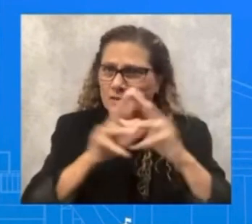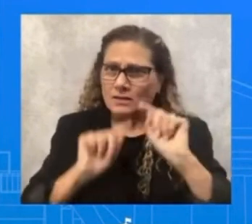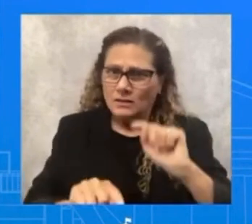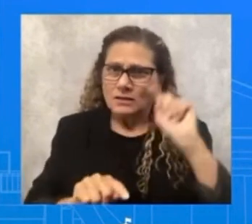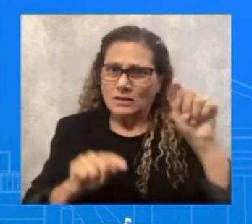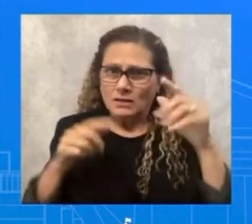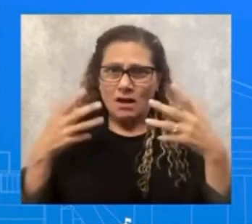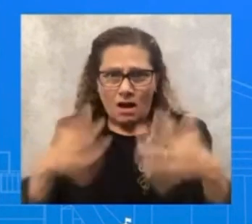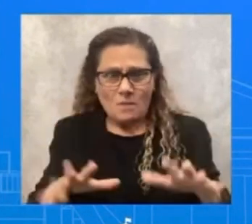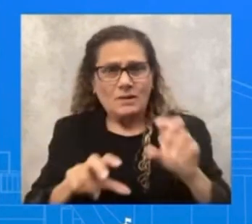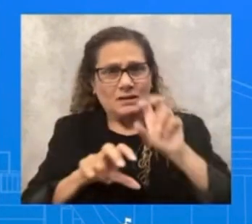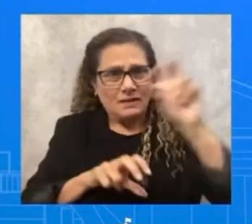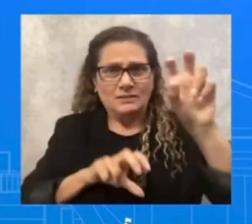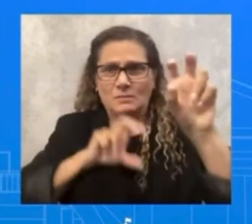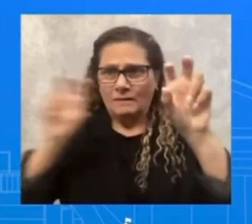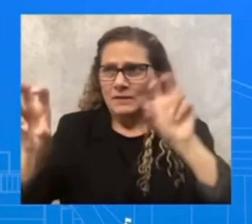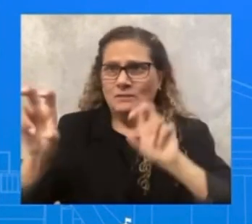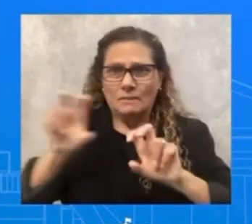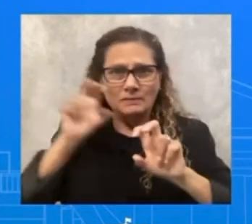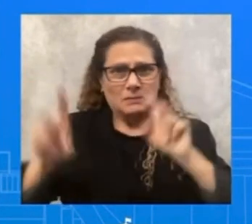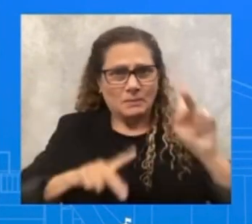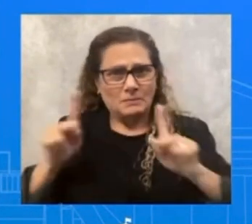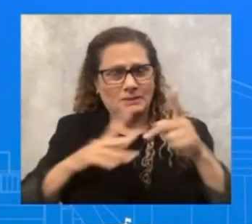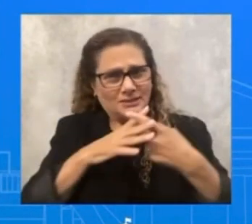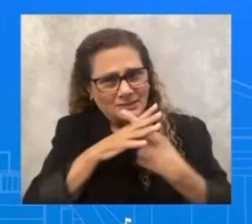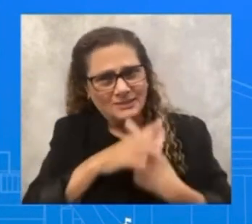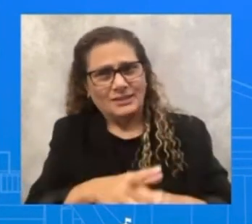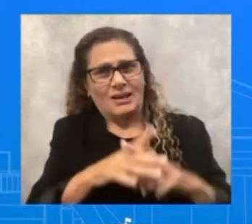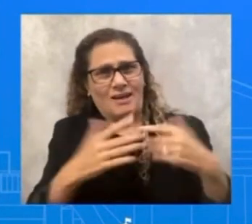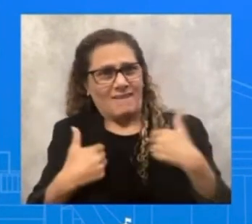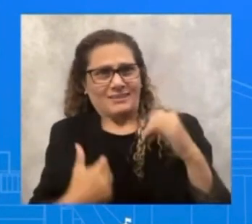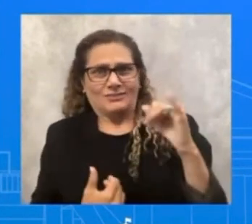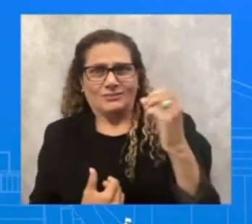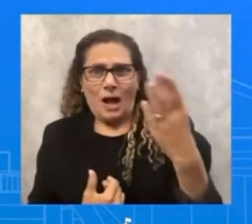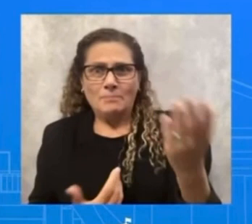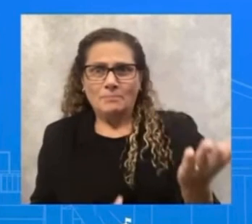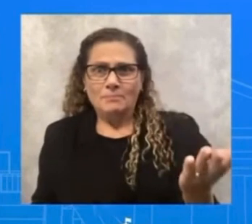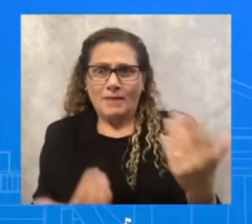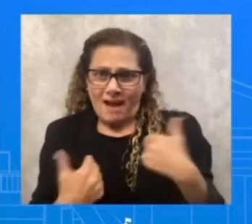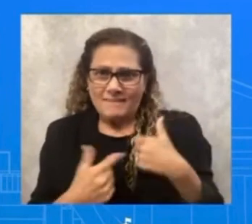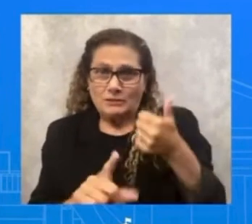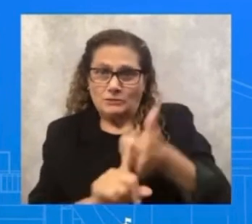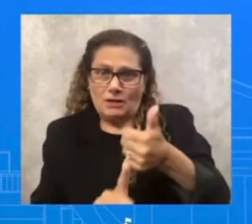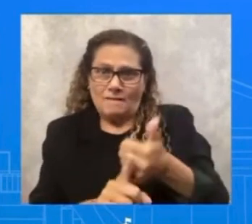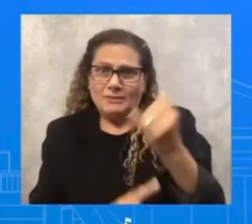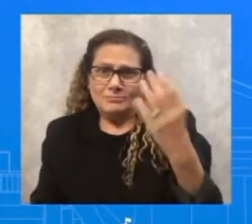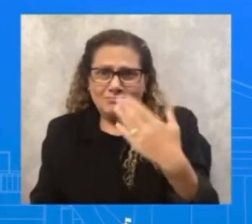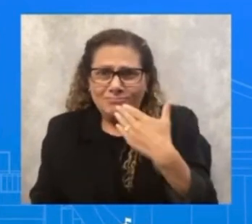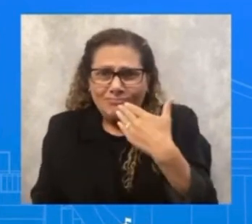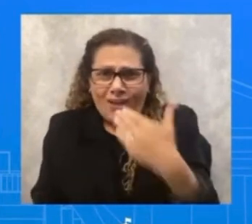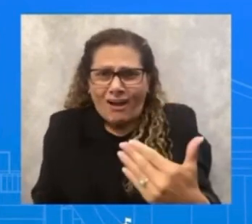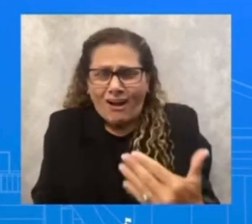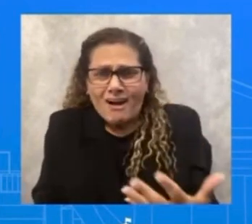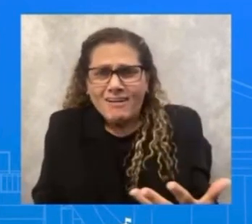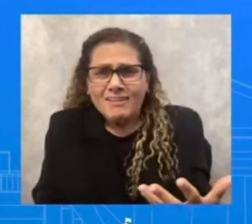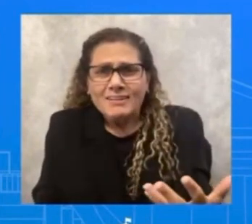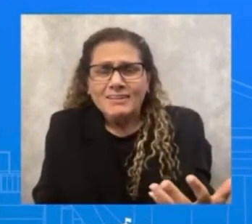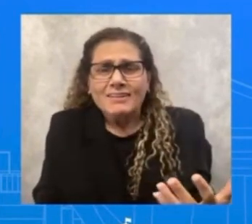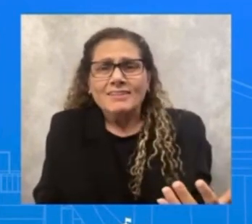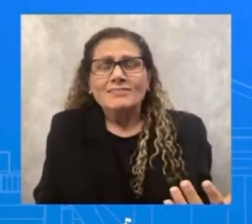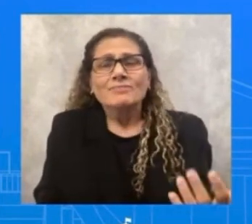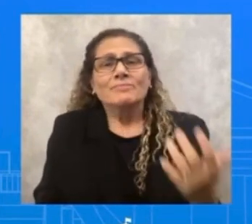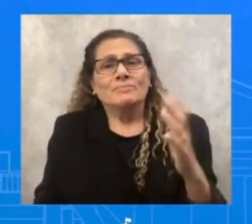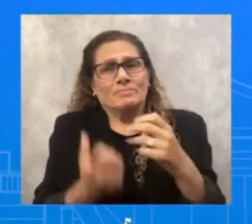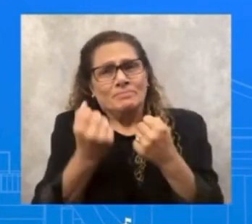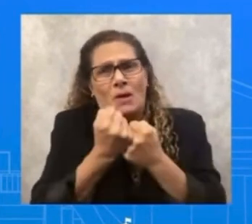and those jobs are good jobs, supported by the structure of the Inflation Reduction Act, with